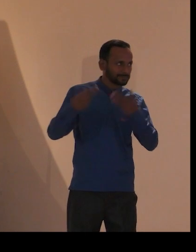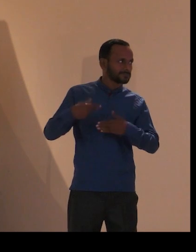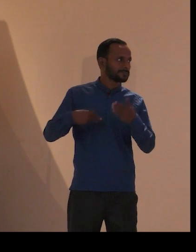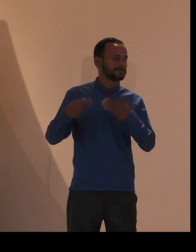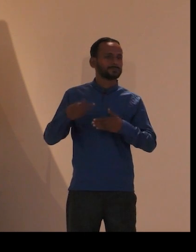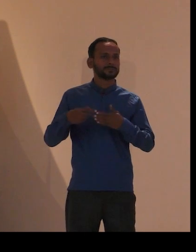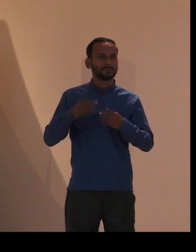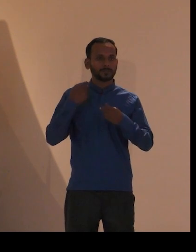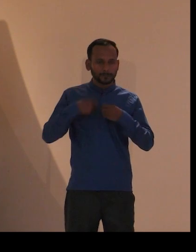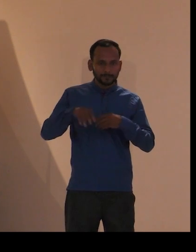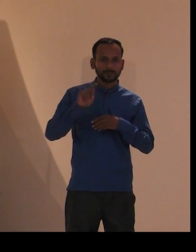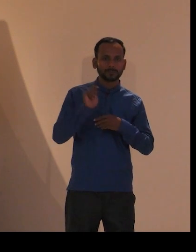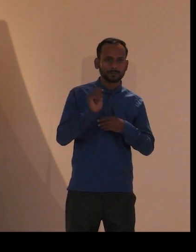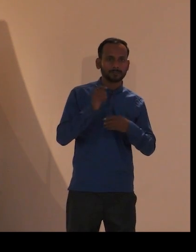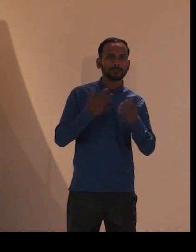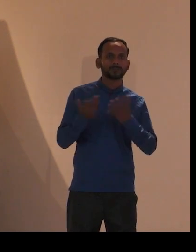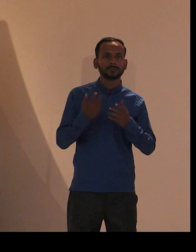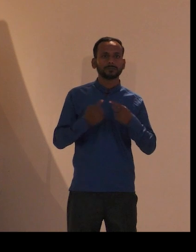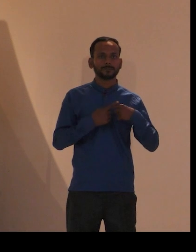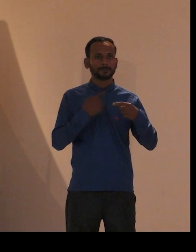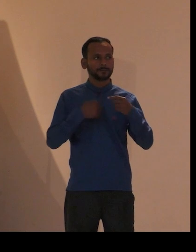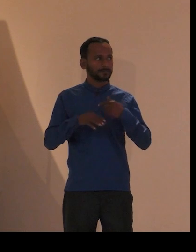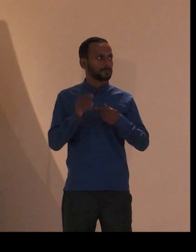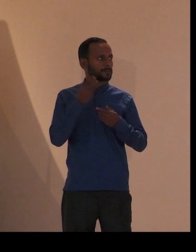do Christian art courses.